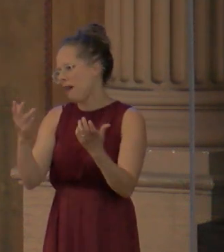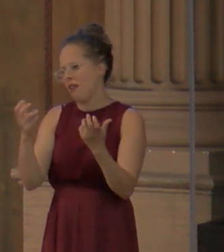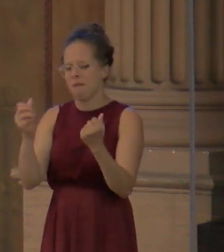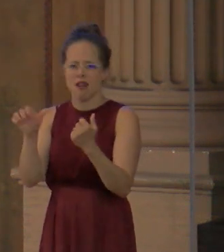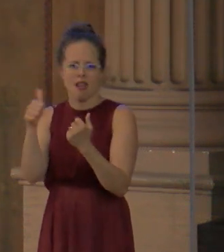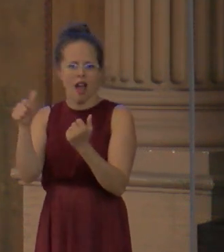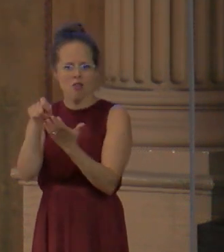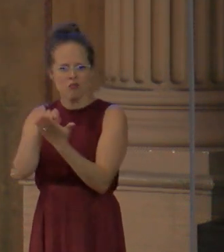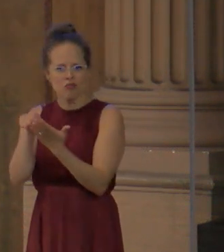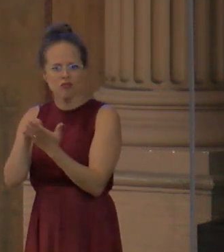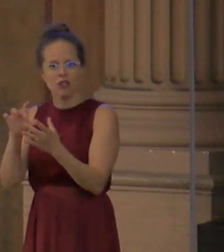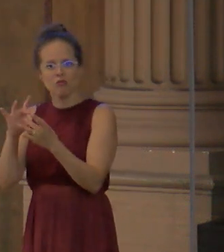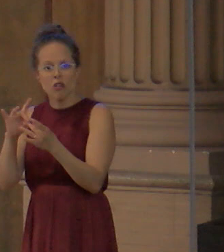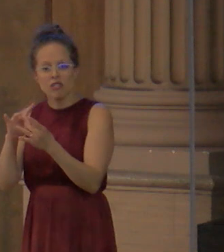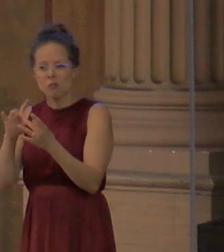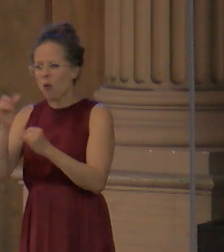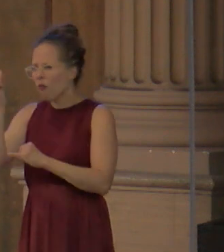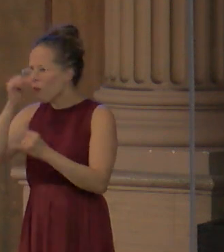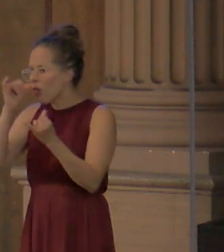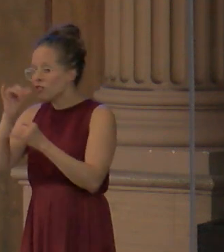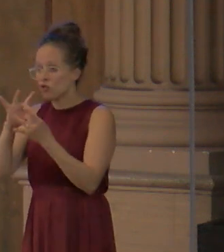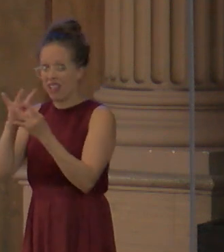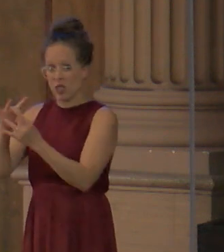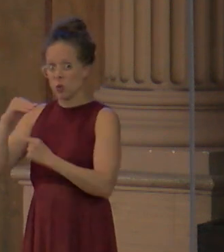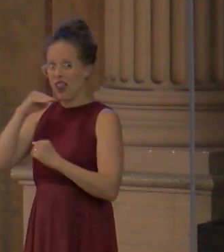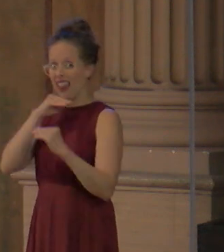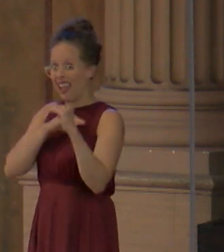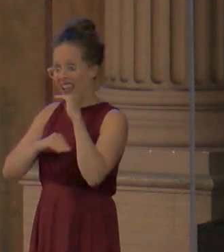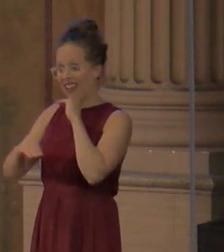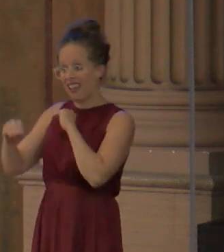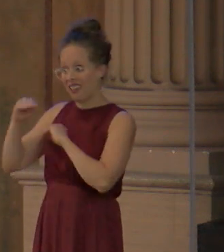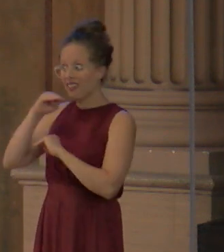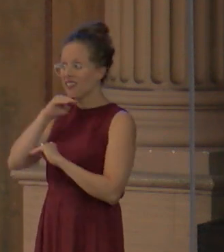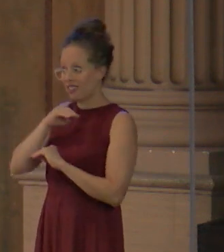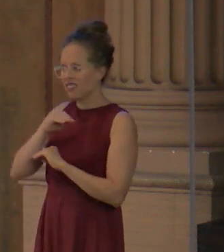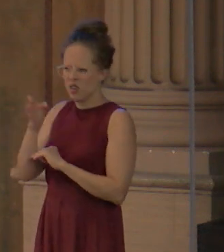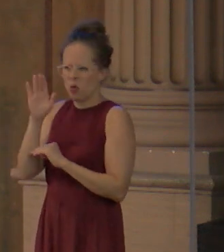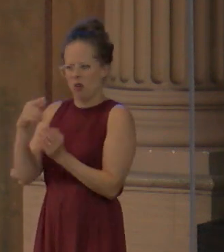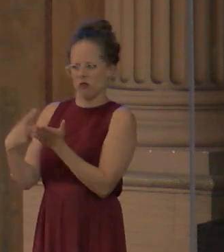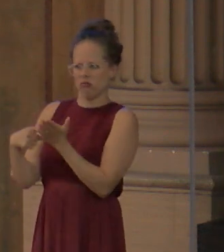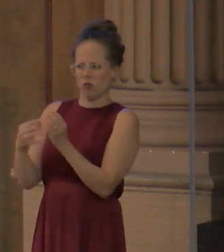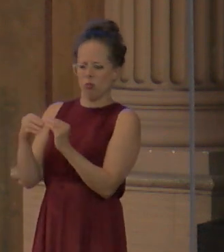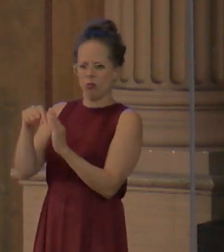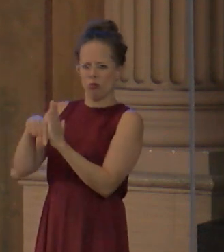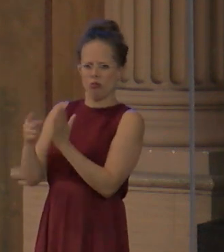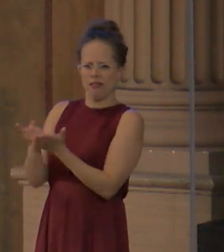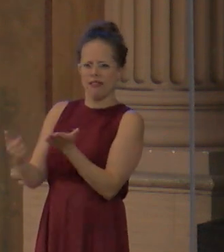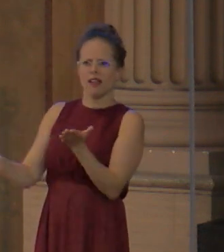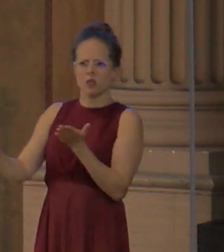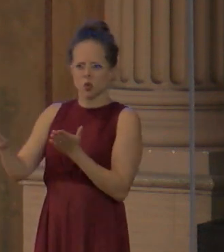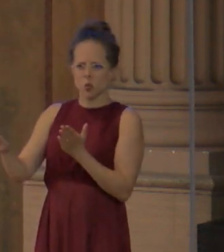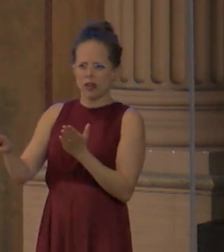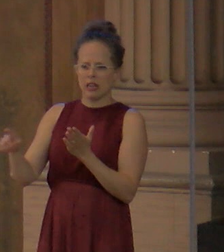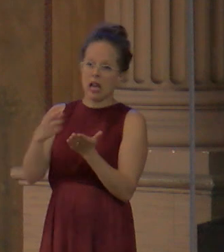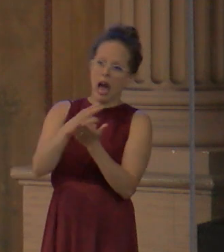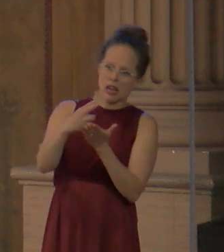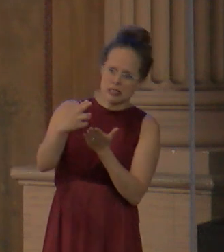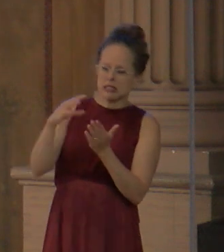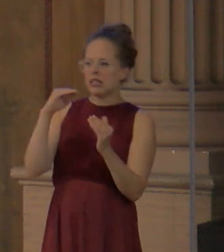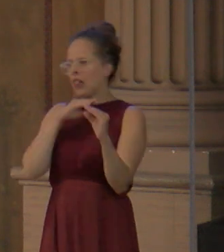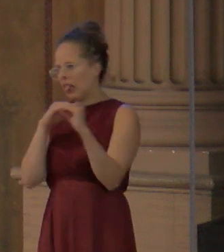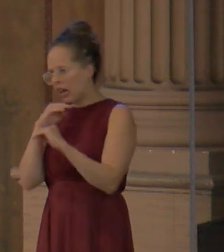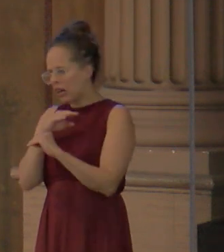to the foolishness of lying. We're going to talk a little bit more about honesty and lying next week, but suffice to say that the